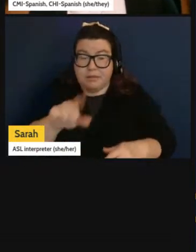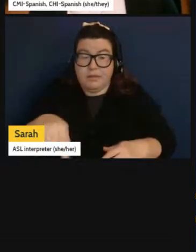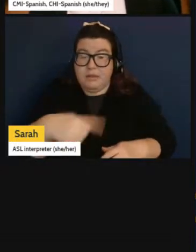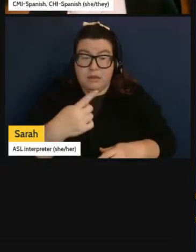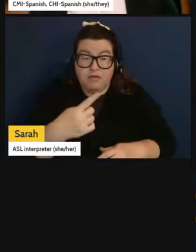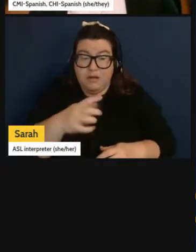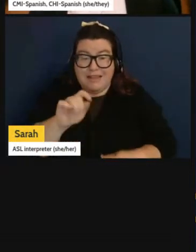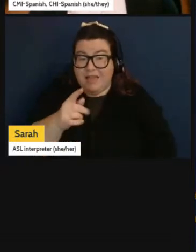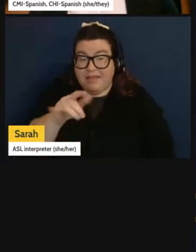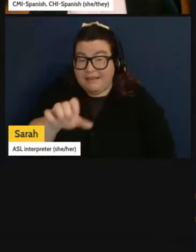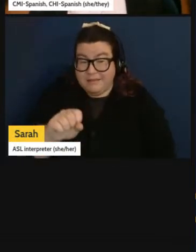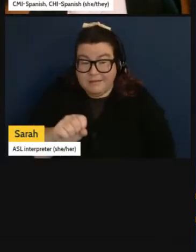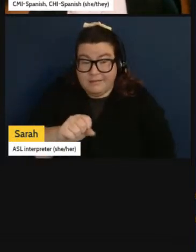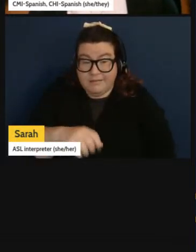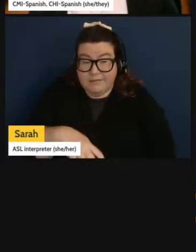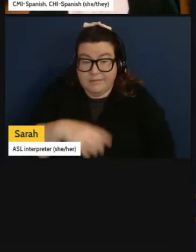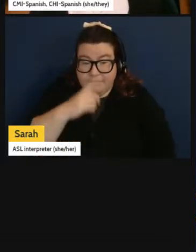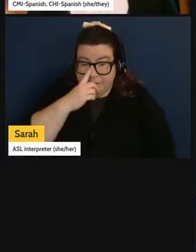ethics.